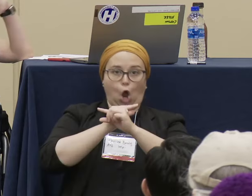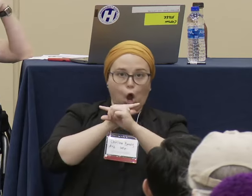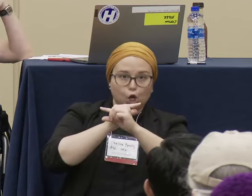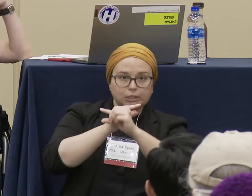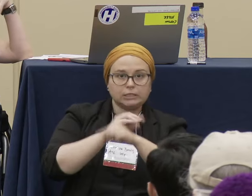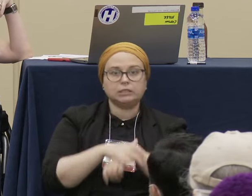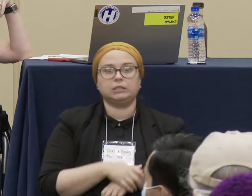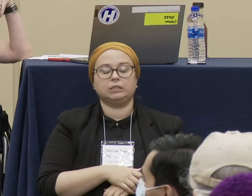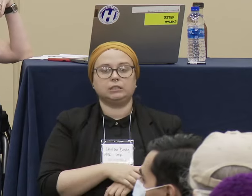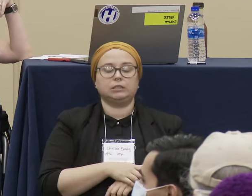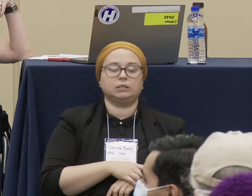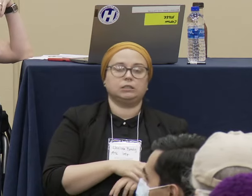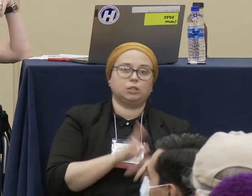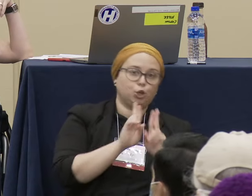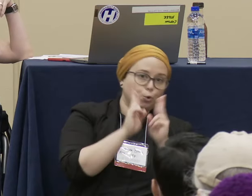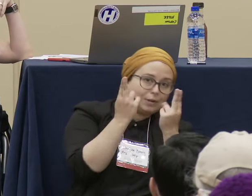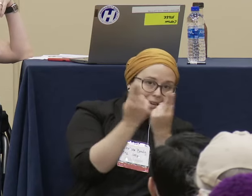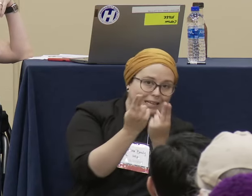Guards, unions.